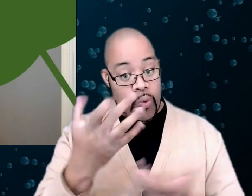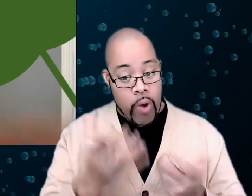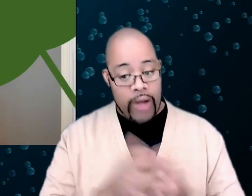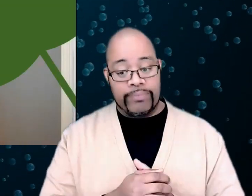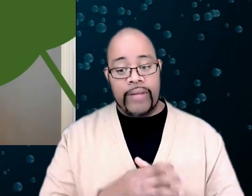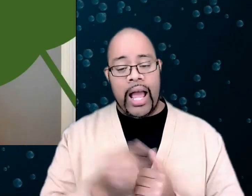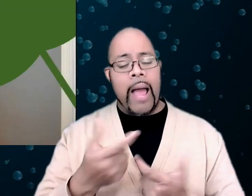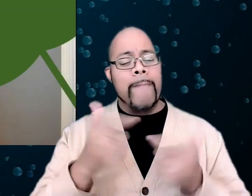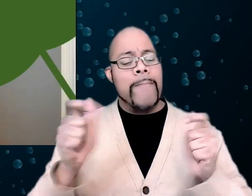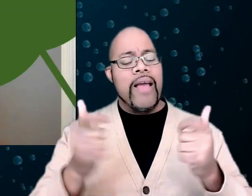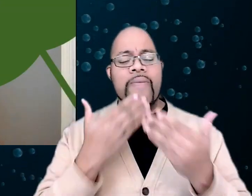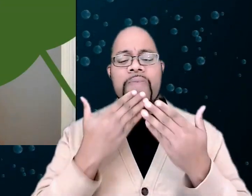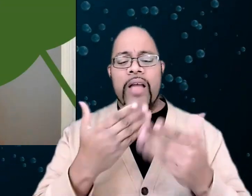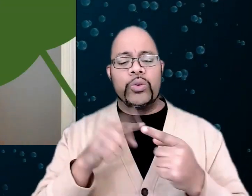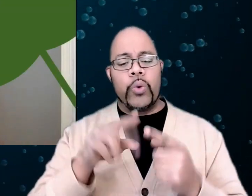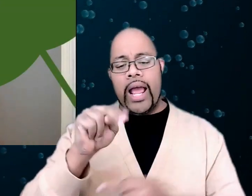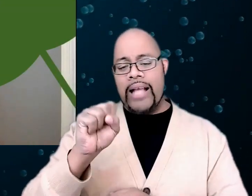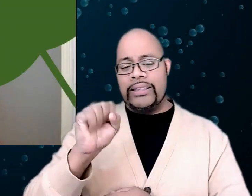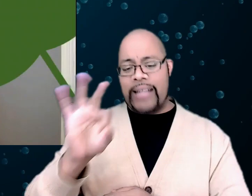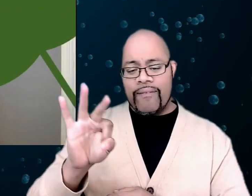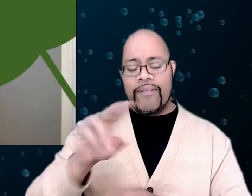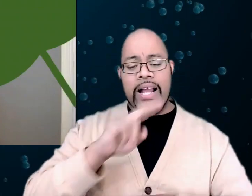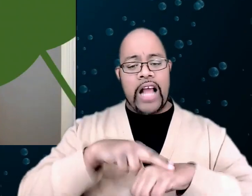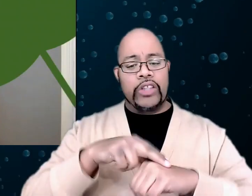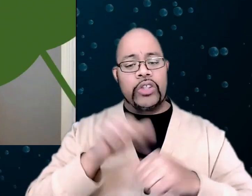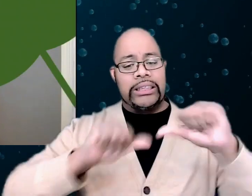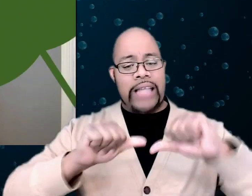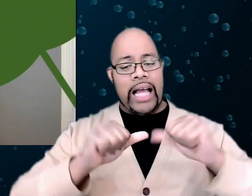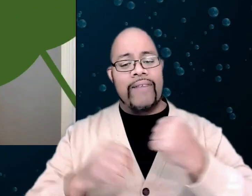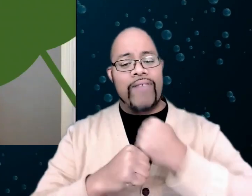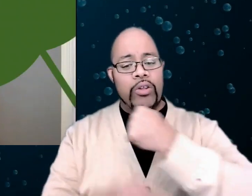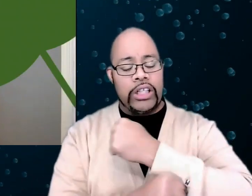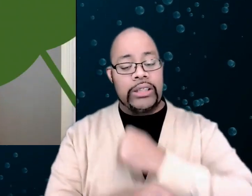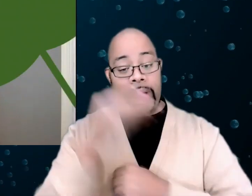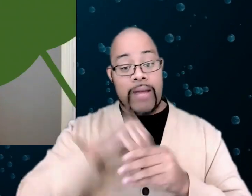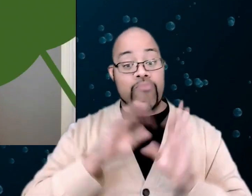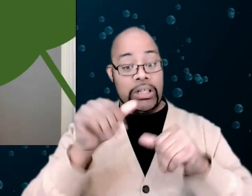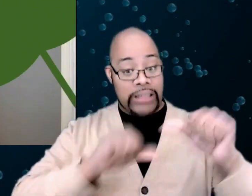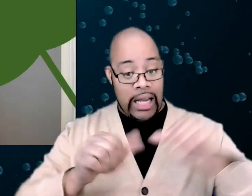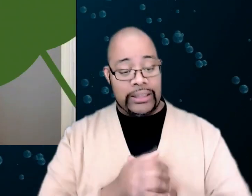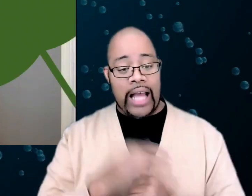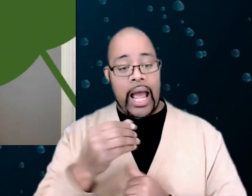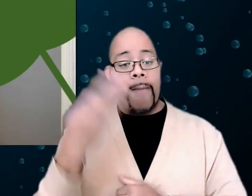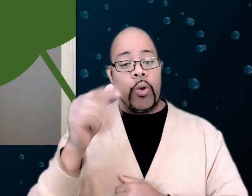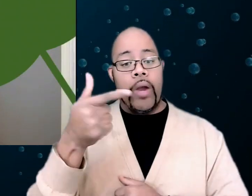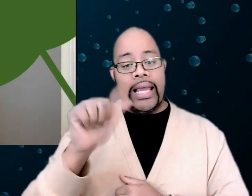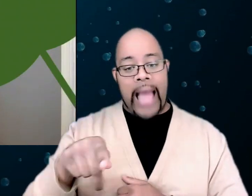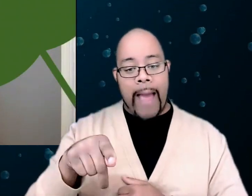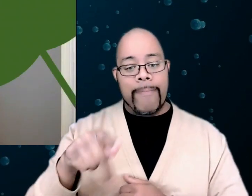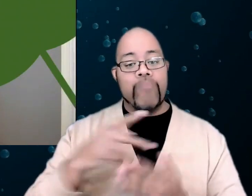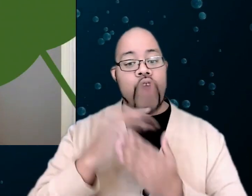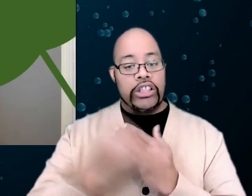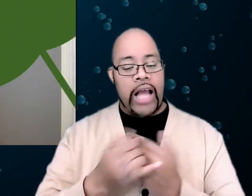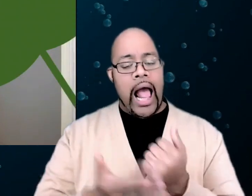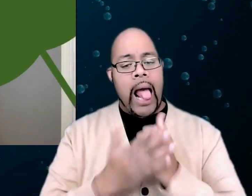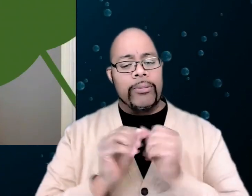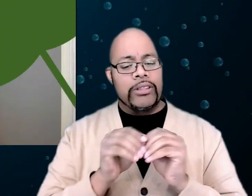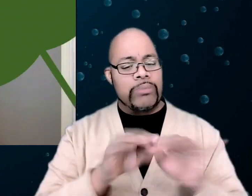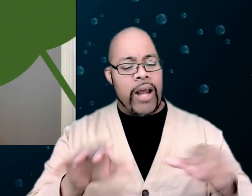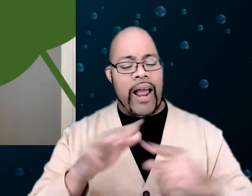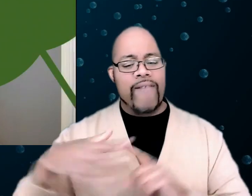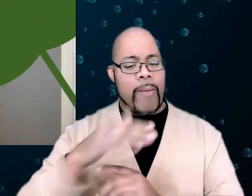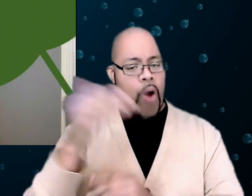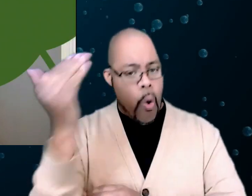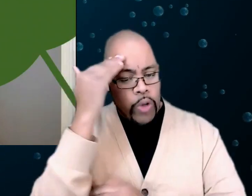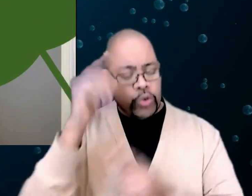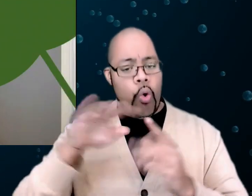like. And a big, big, big thank you to NSF, or the National Science Foundation, Black and Marine Science, and the Glue Gap Project for helping spread